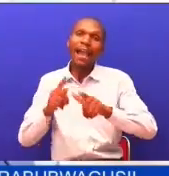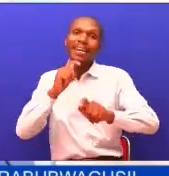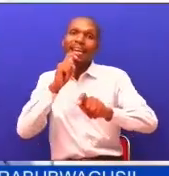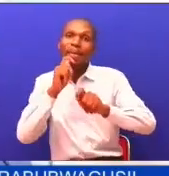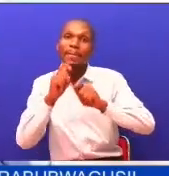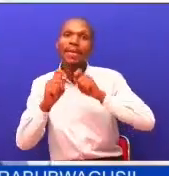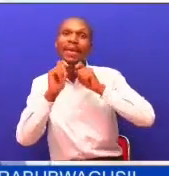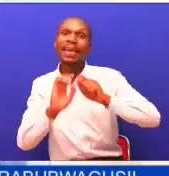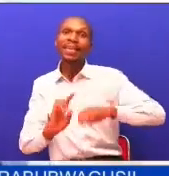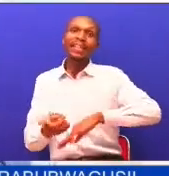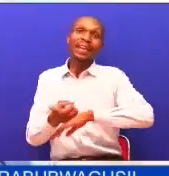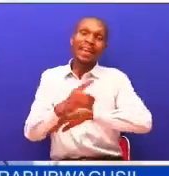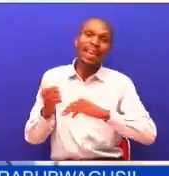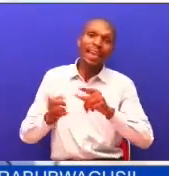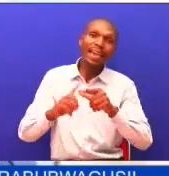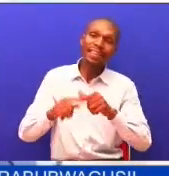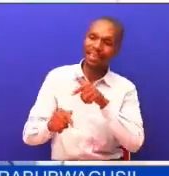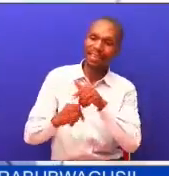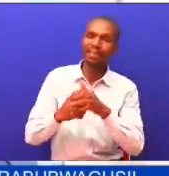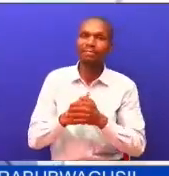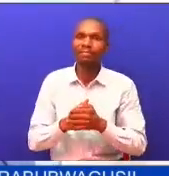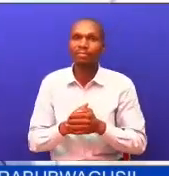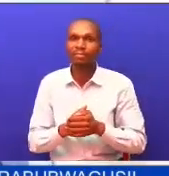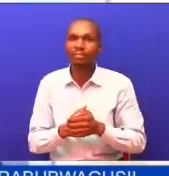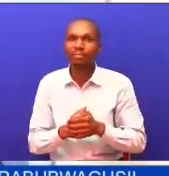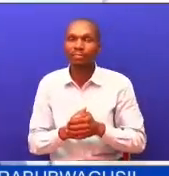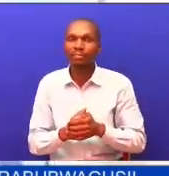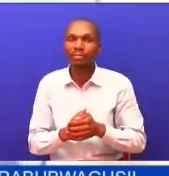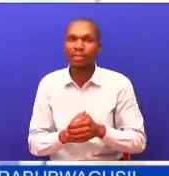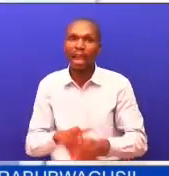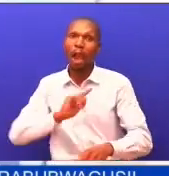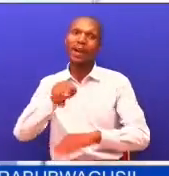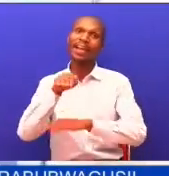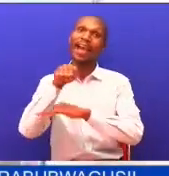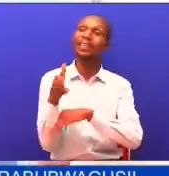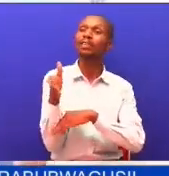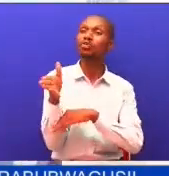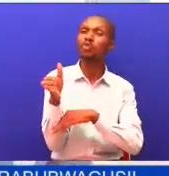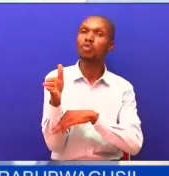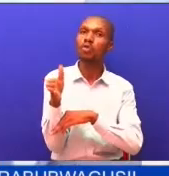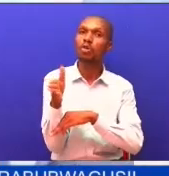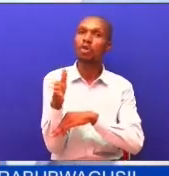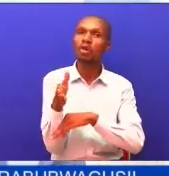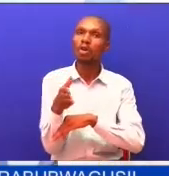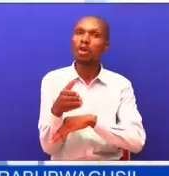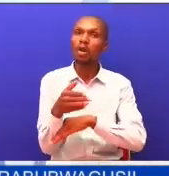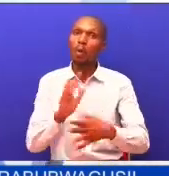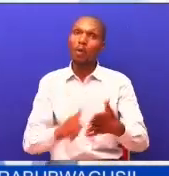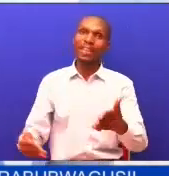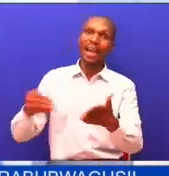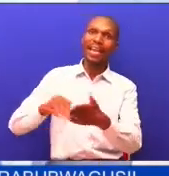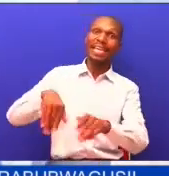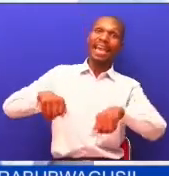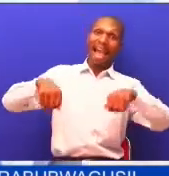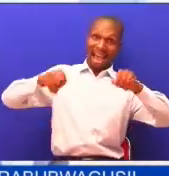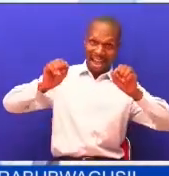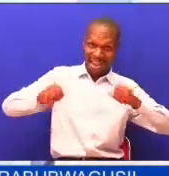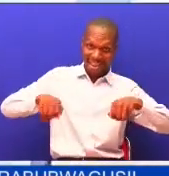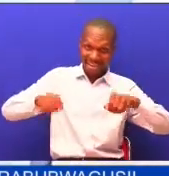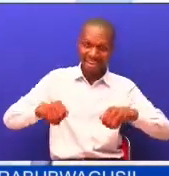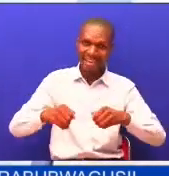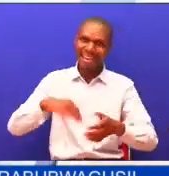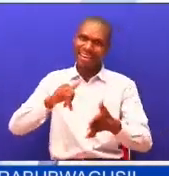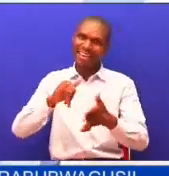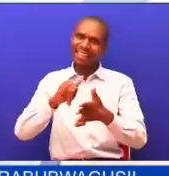day on voting. I would urge you, this is what we have again agreed,